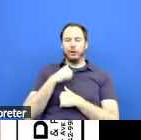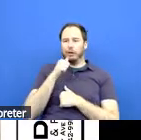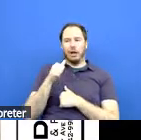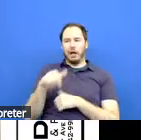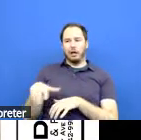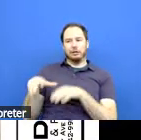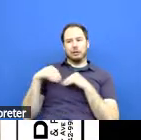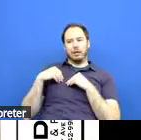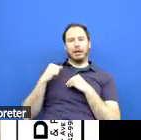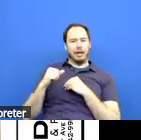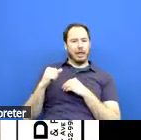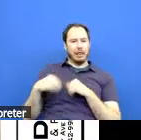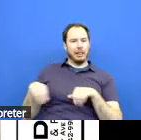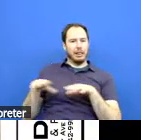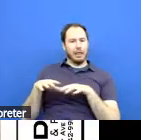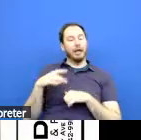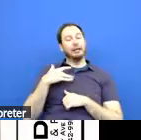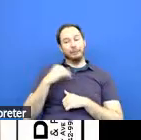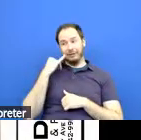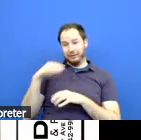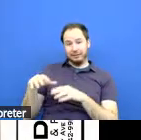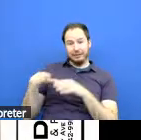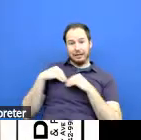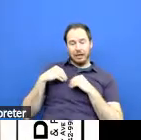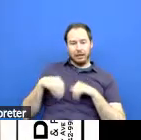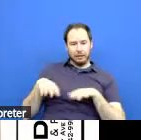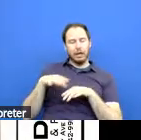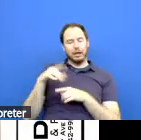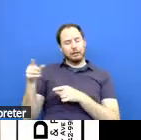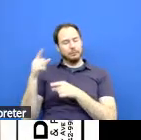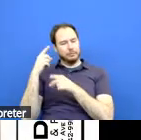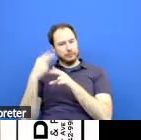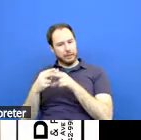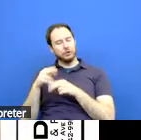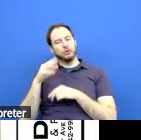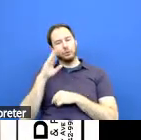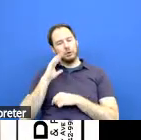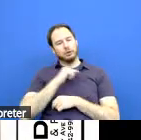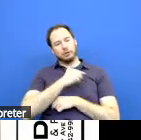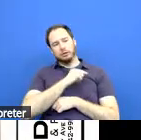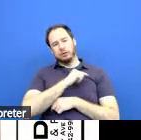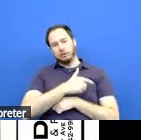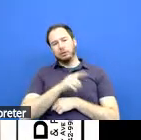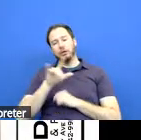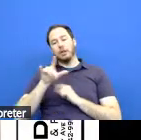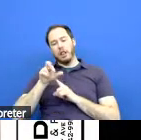any land. Normally, as Chris was mentioning, for the cluster